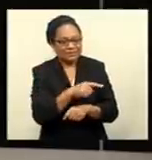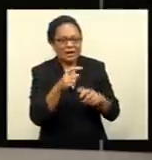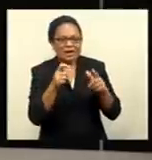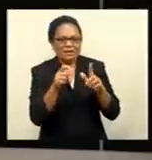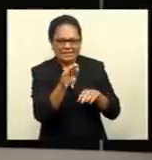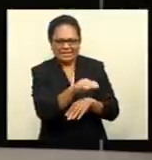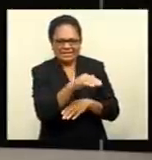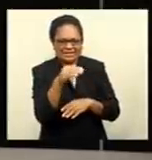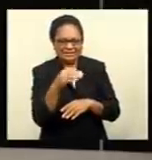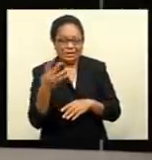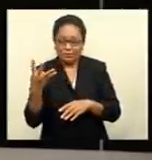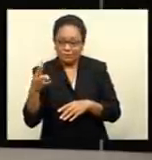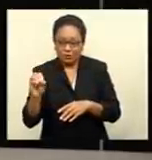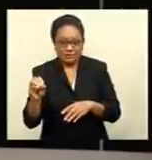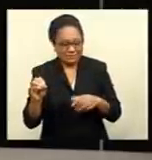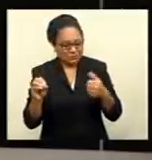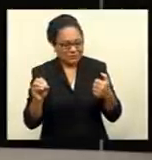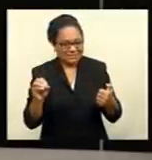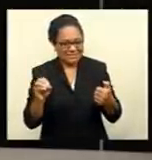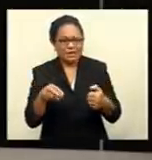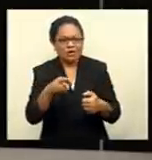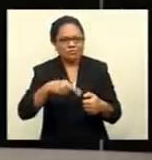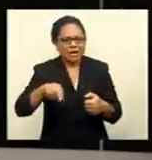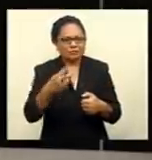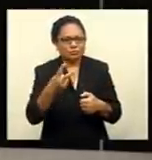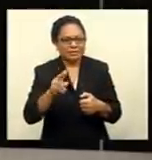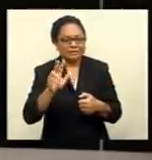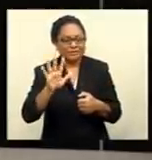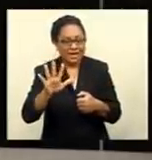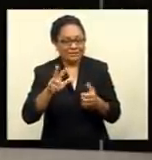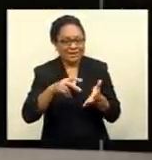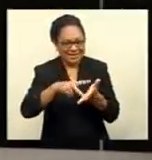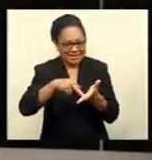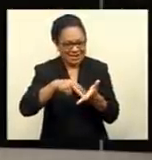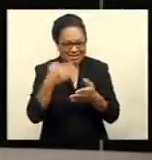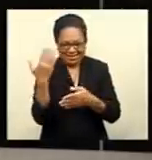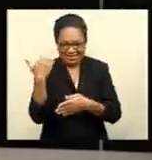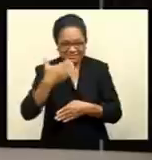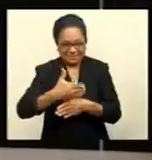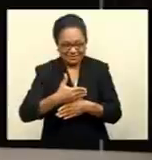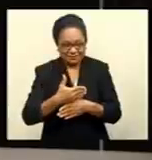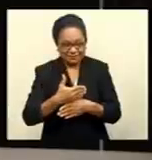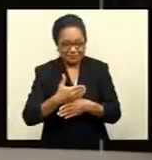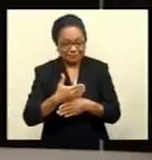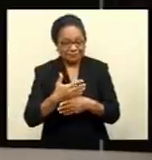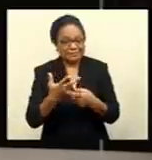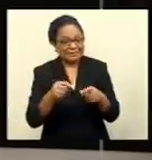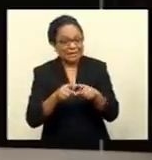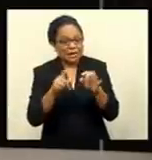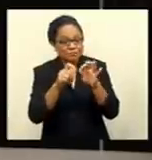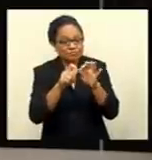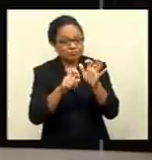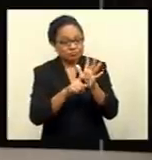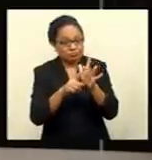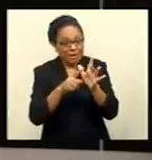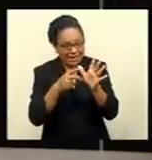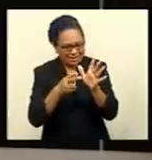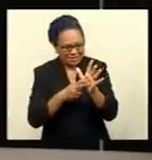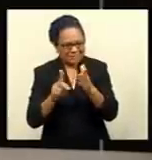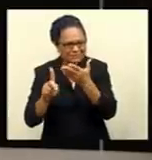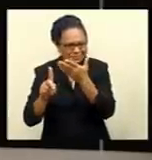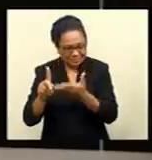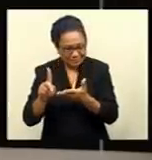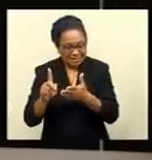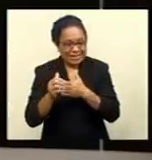Eels 40-6 in round 25 of the NRL last night. And it was Brian Tho'o's hat-trick that led